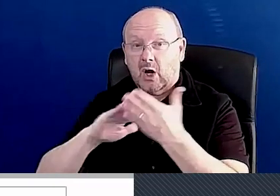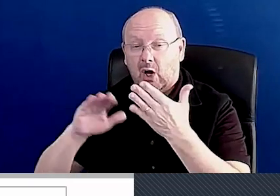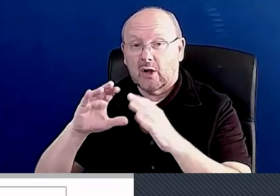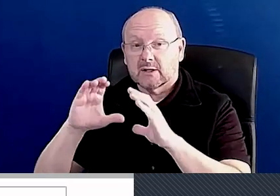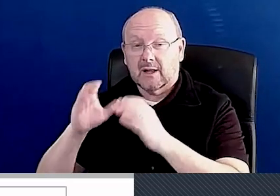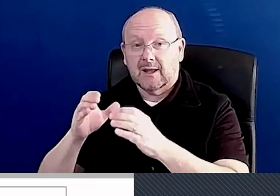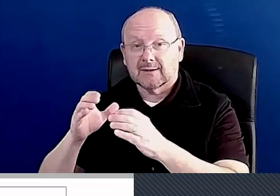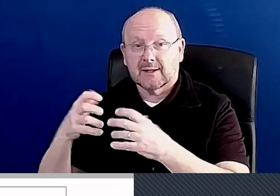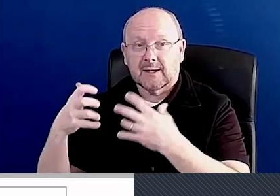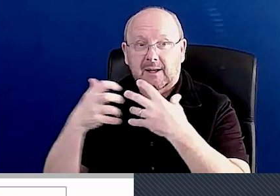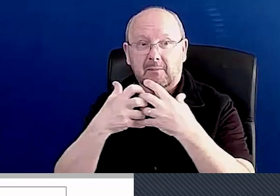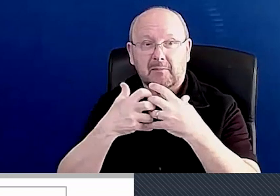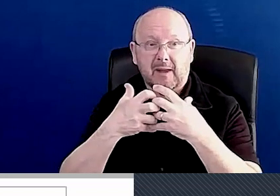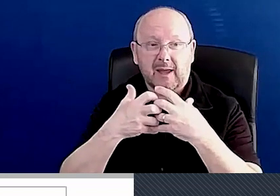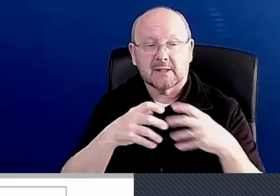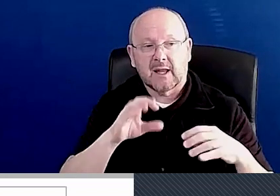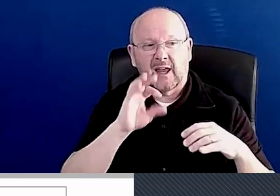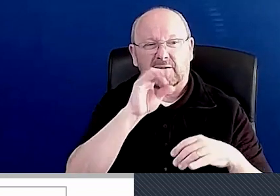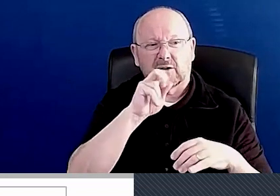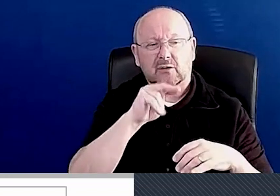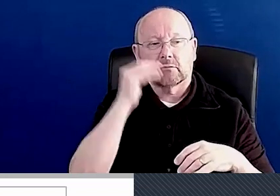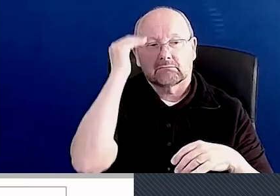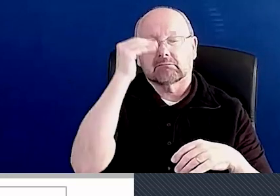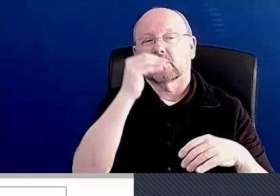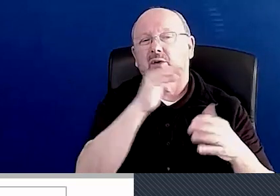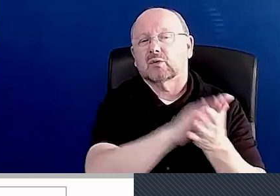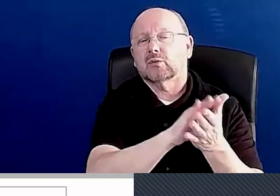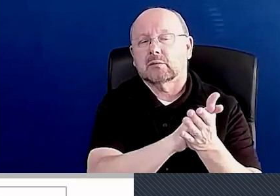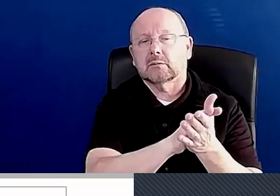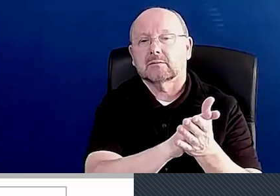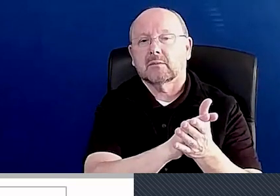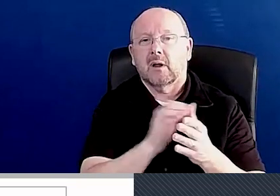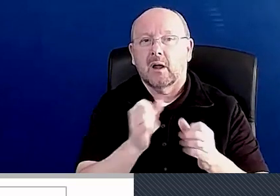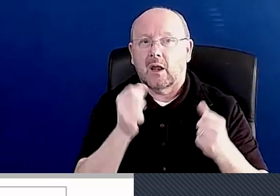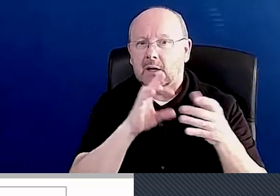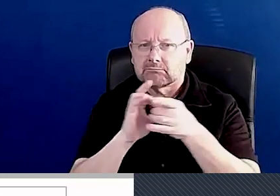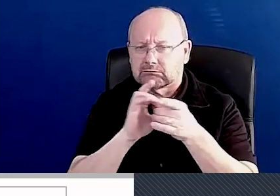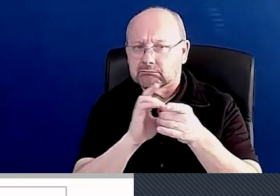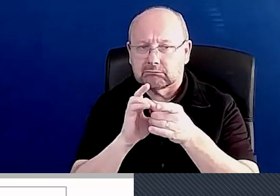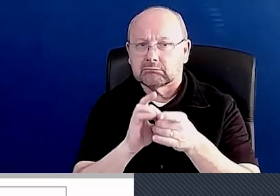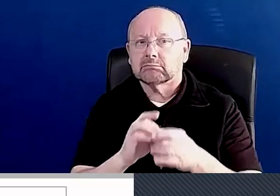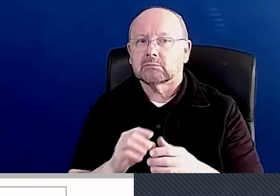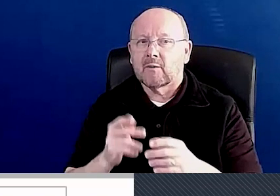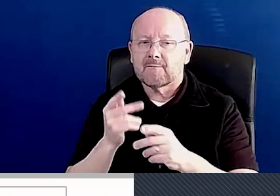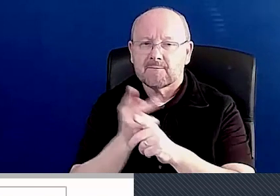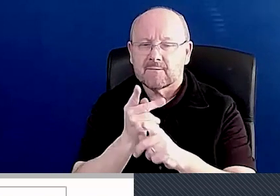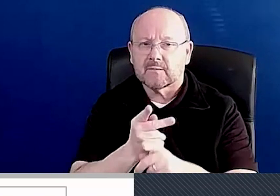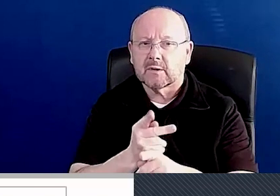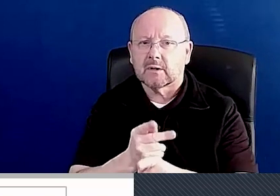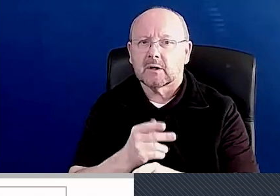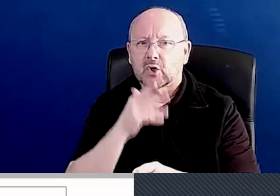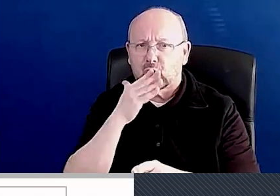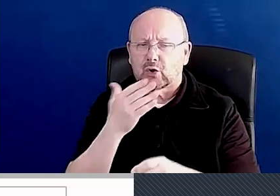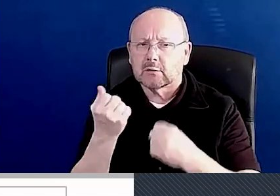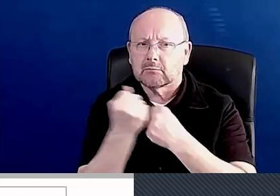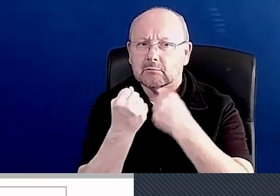requirement for the programs at Fresno Adult School. So this is a lot of collaboration, that's taking place, a lot of good faith that's